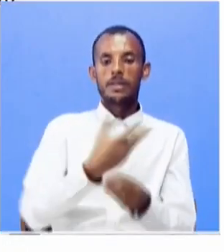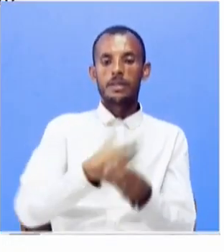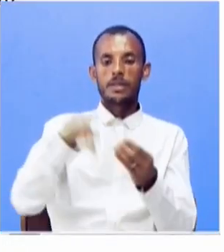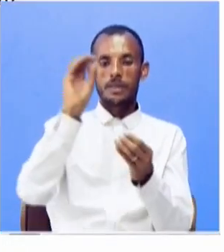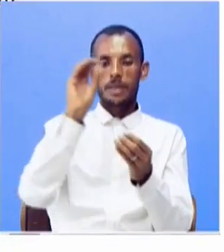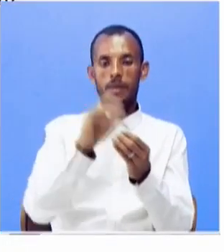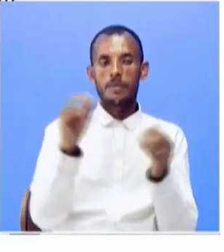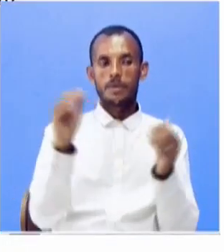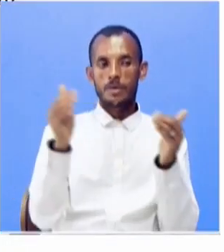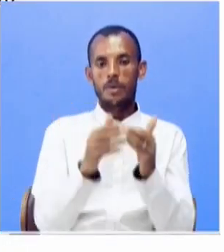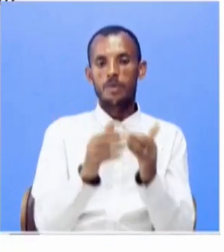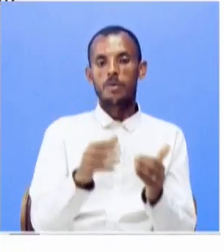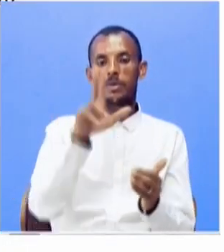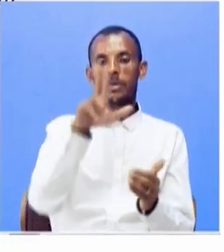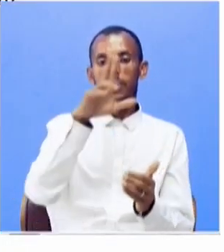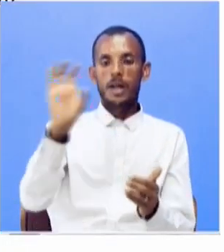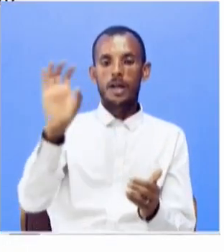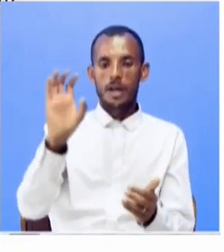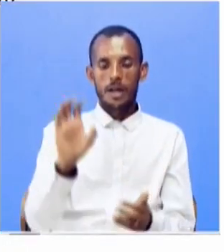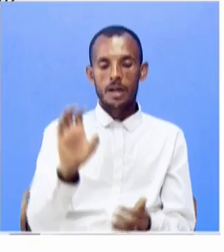be